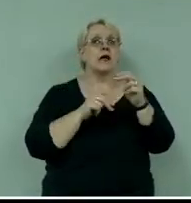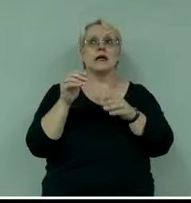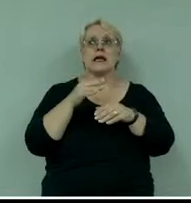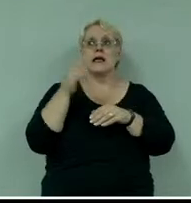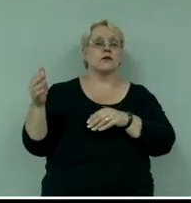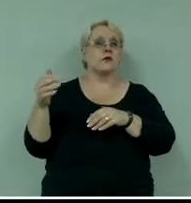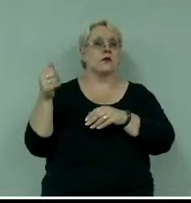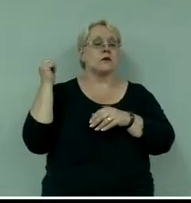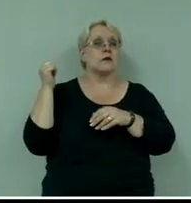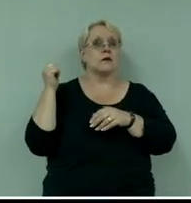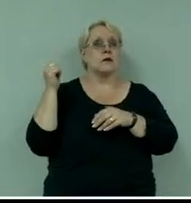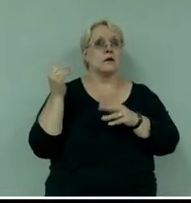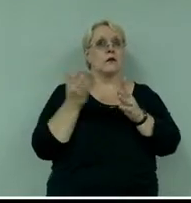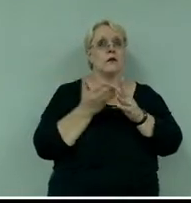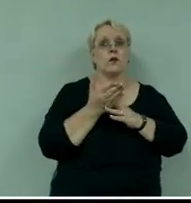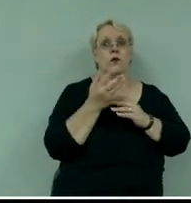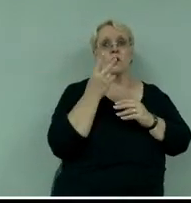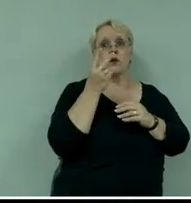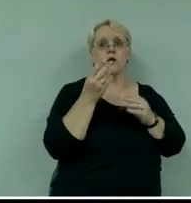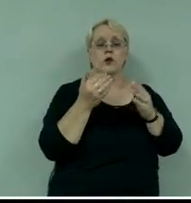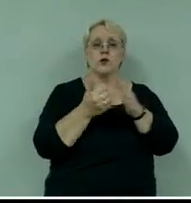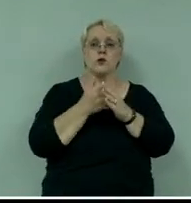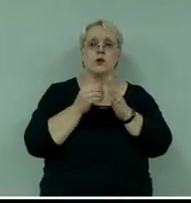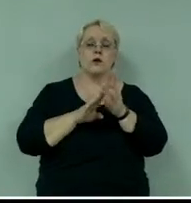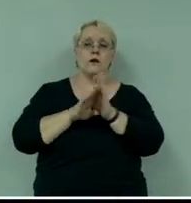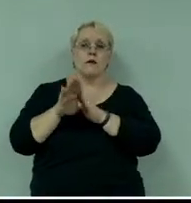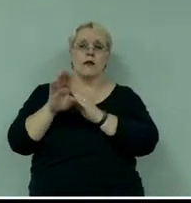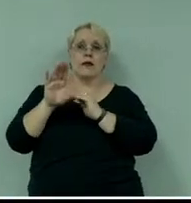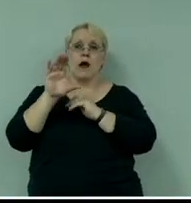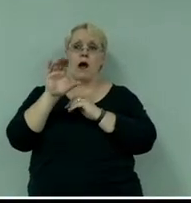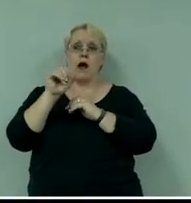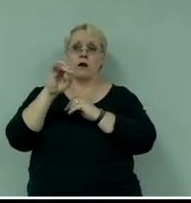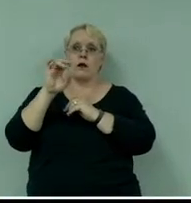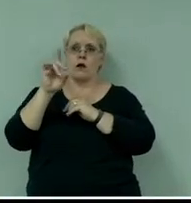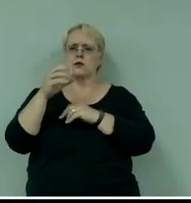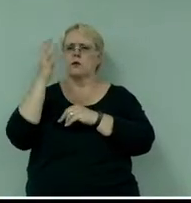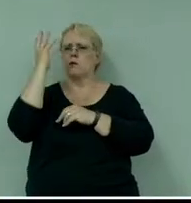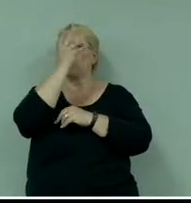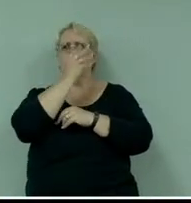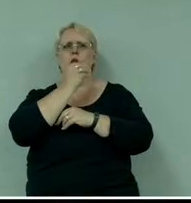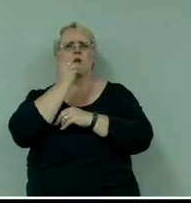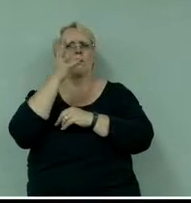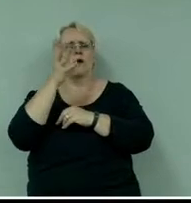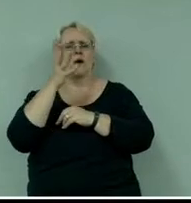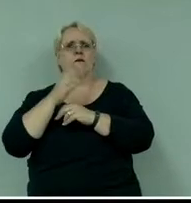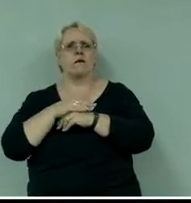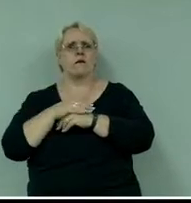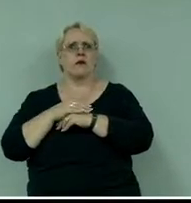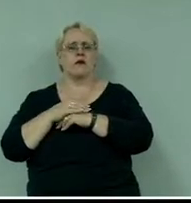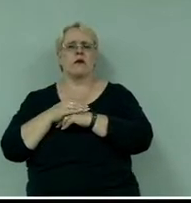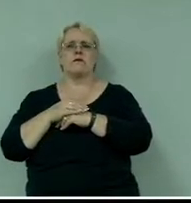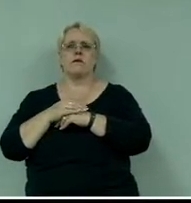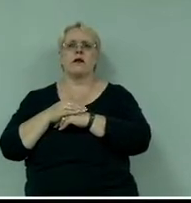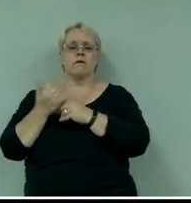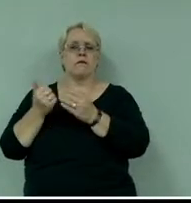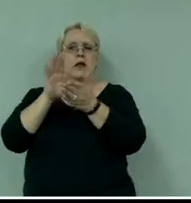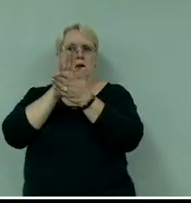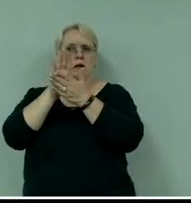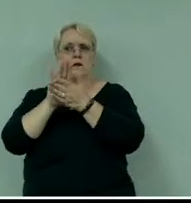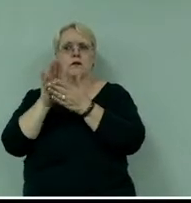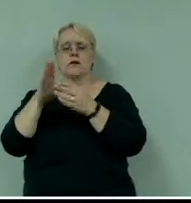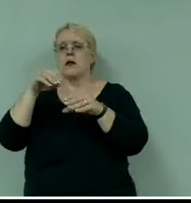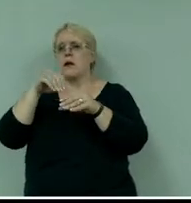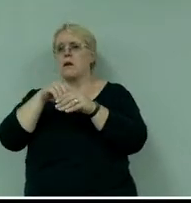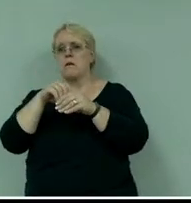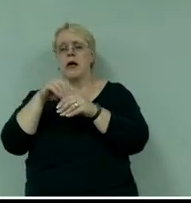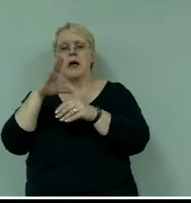door yesterday, going through, looking at the new developments and the condos they're building next door, and they're gorgeous. They've gutted that building, the Bank Calumet building, and they're